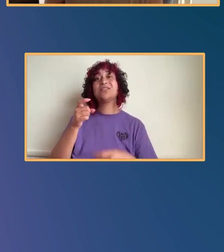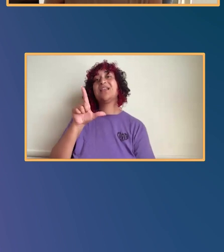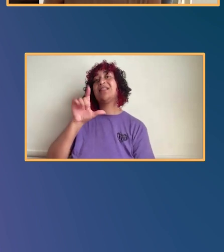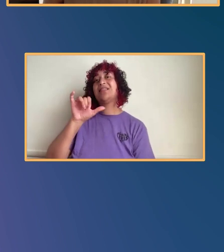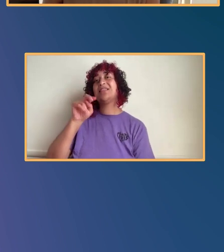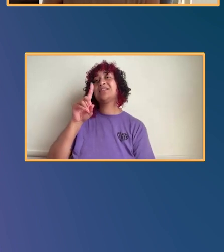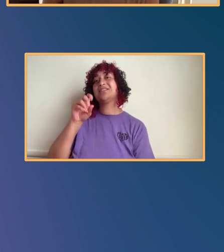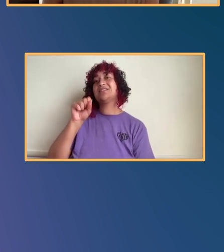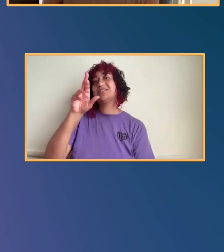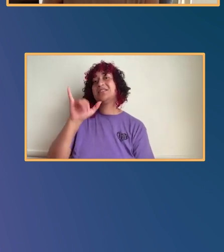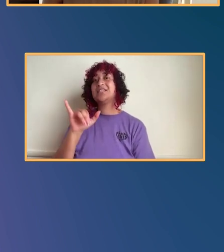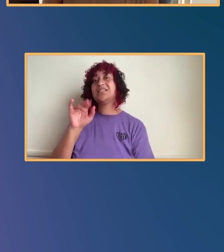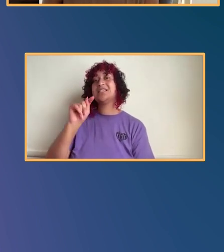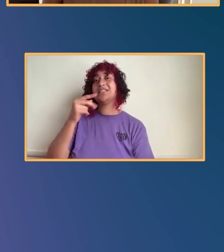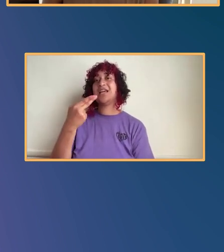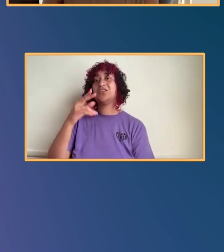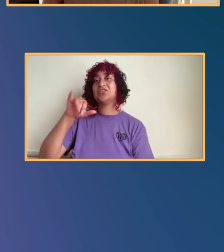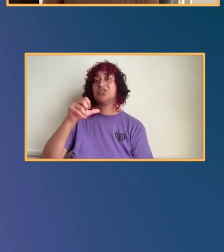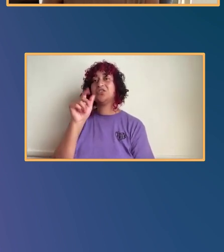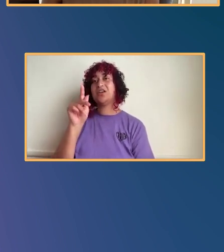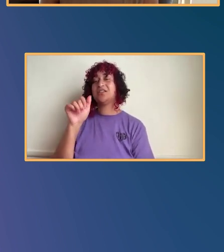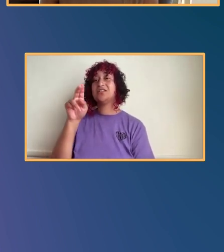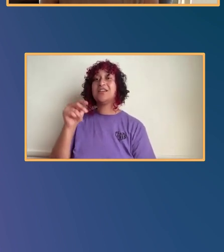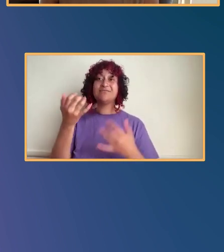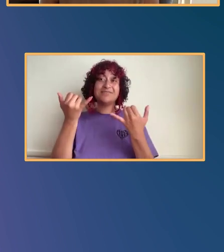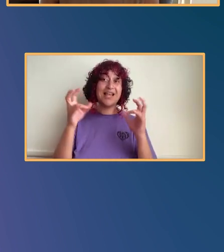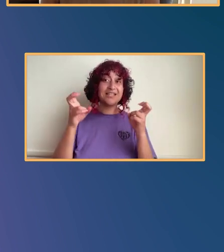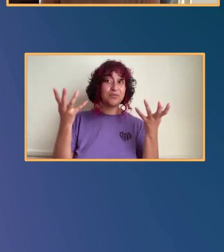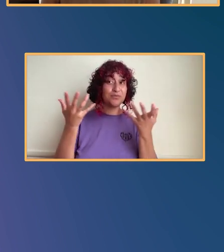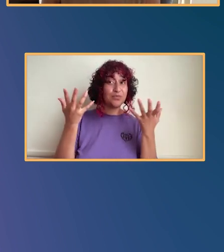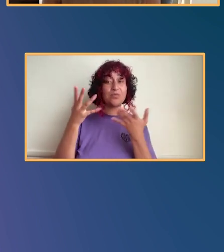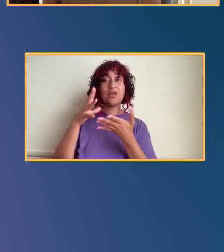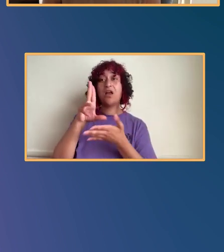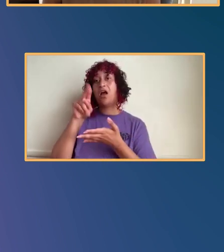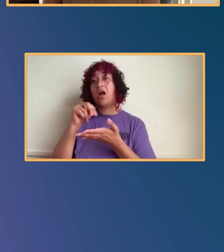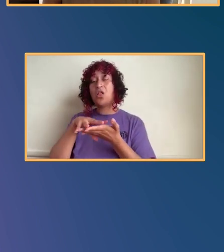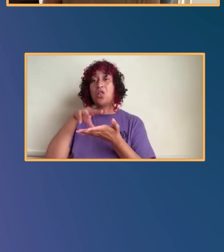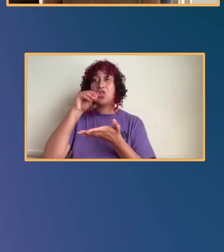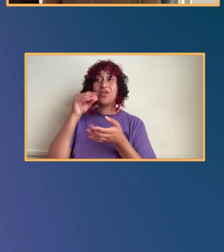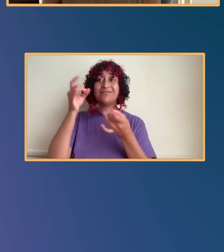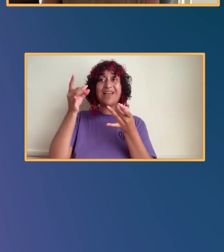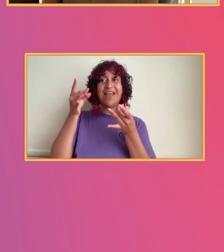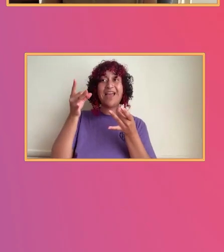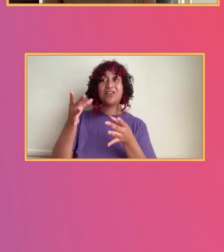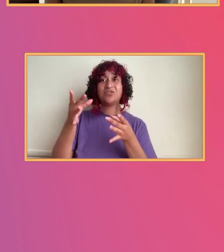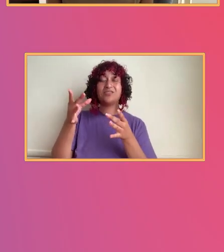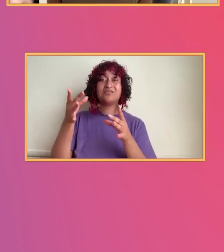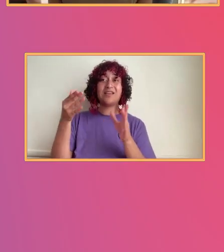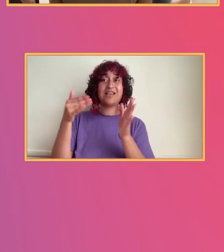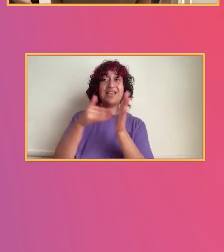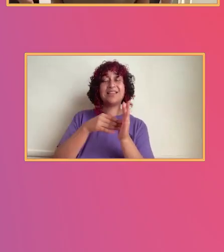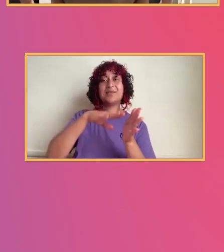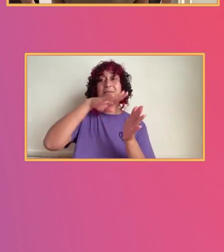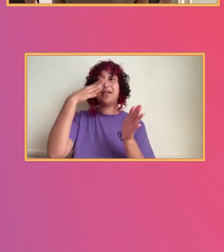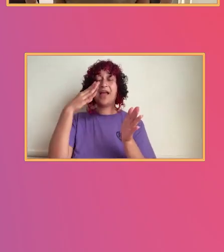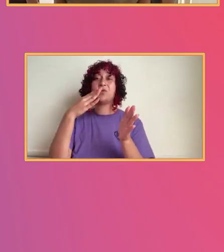is Unlearning Hatred of Black Women, also called Misogynoir. As always,